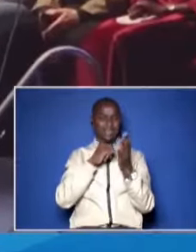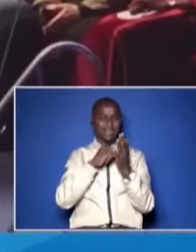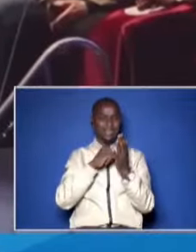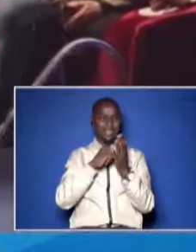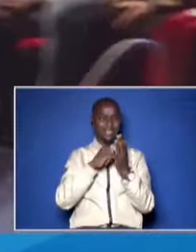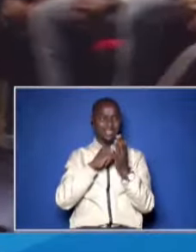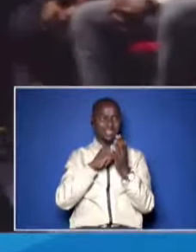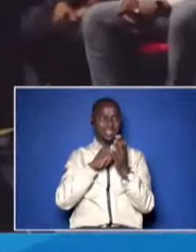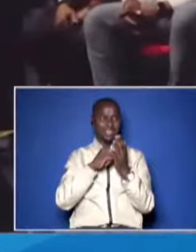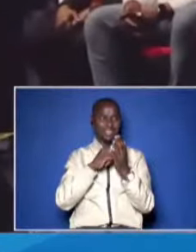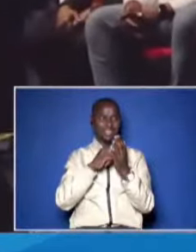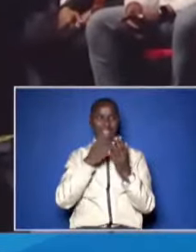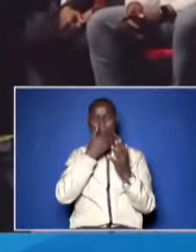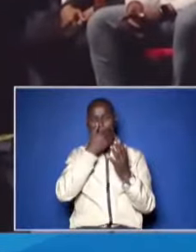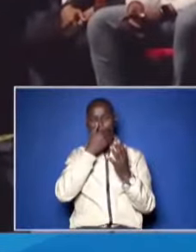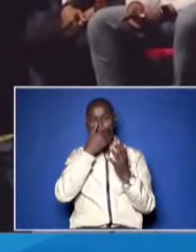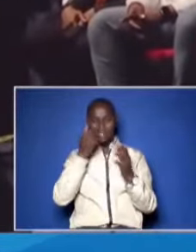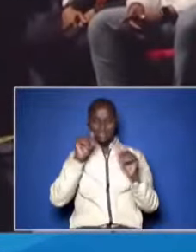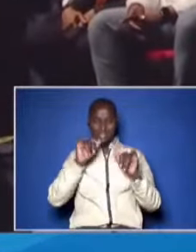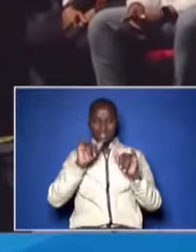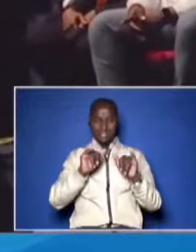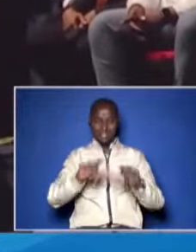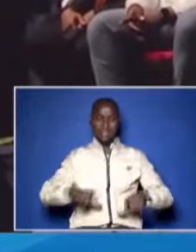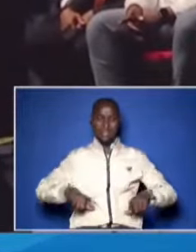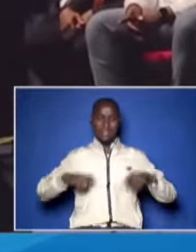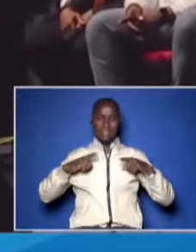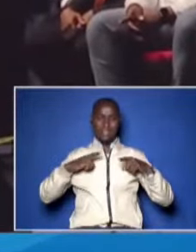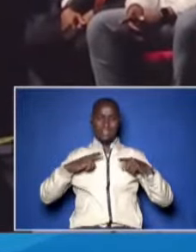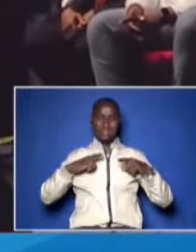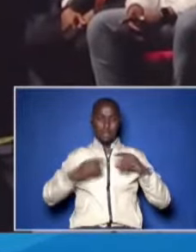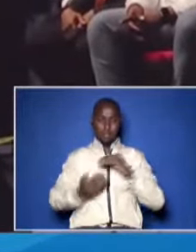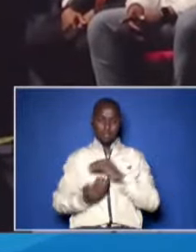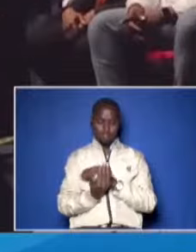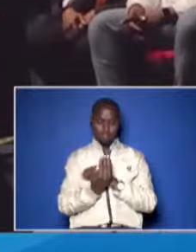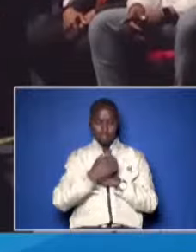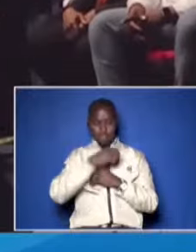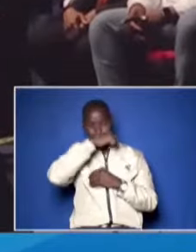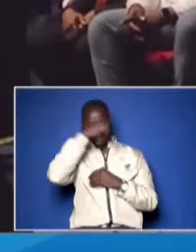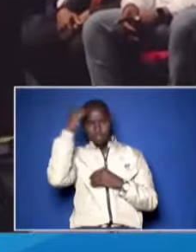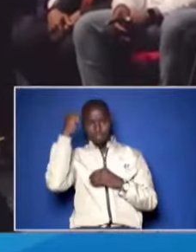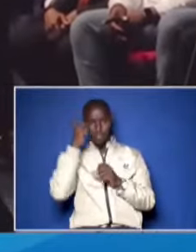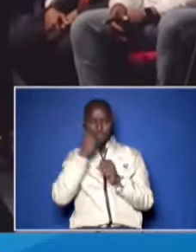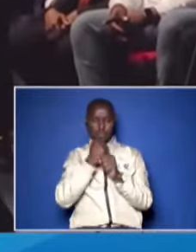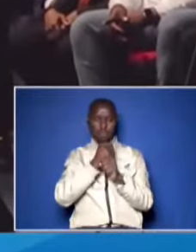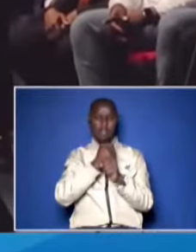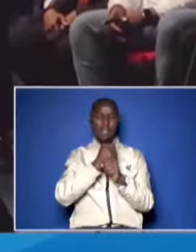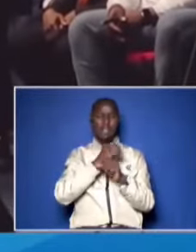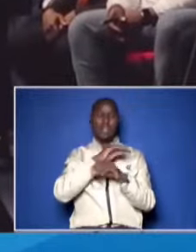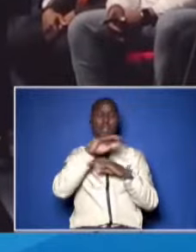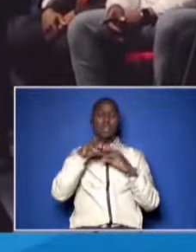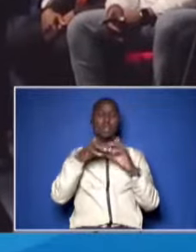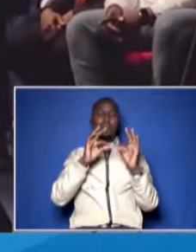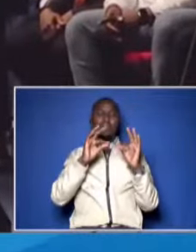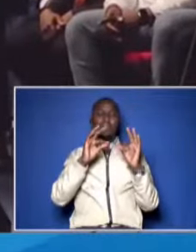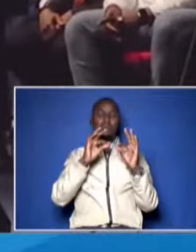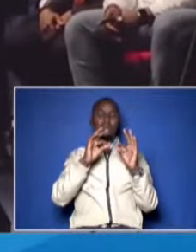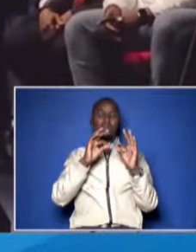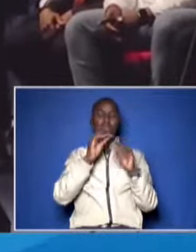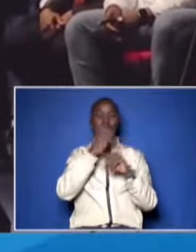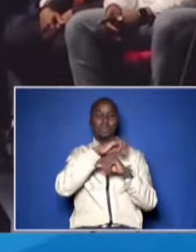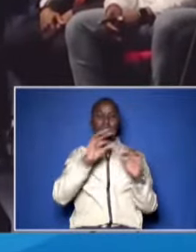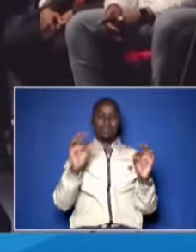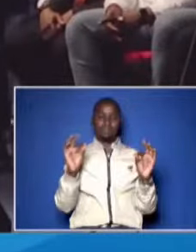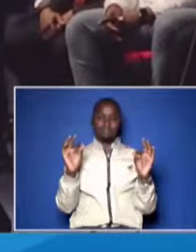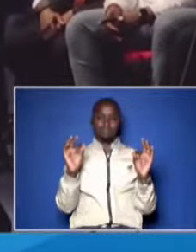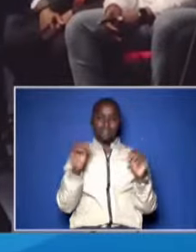living if you get up early in the morning and work all day